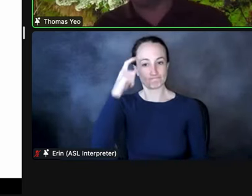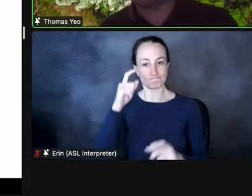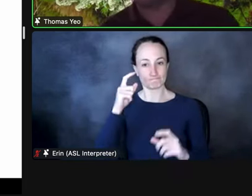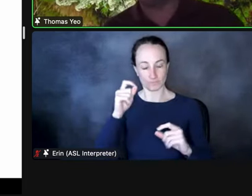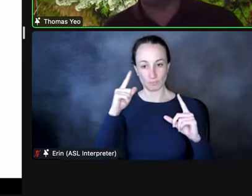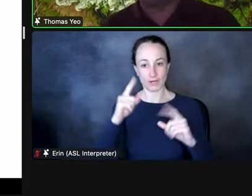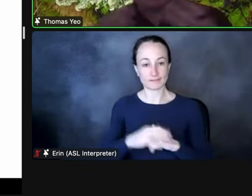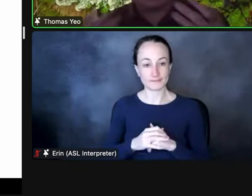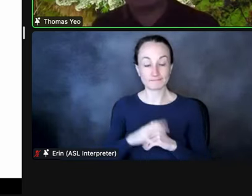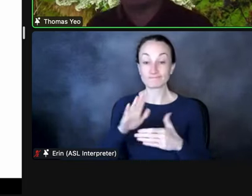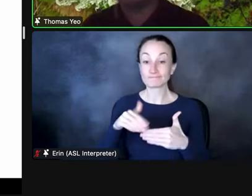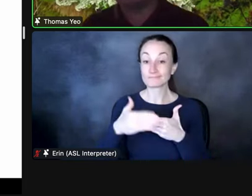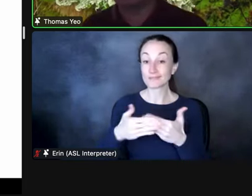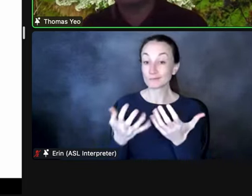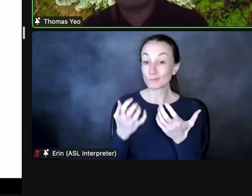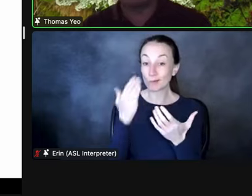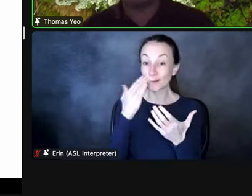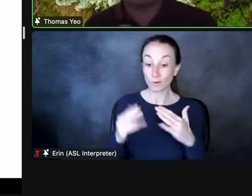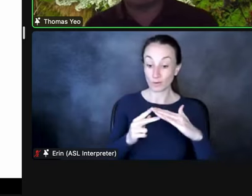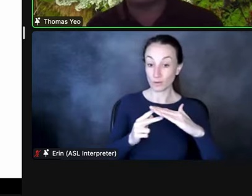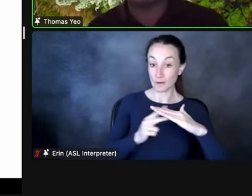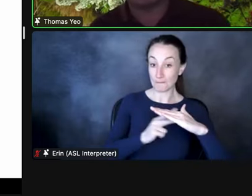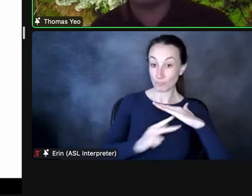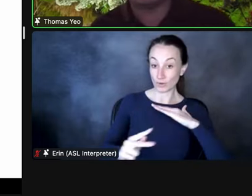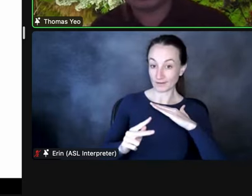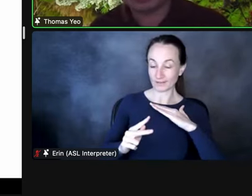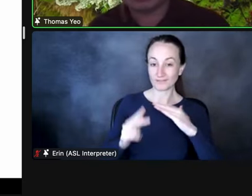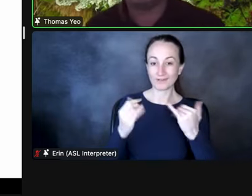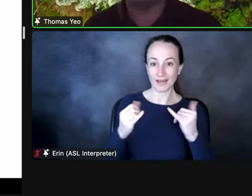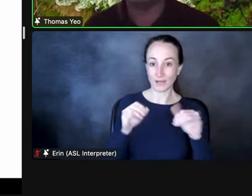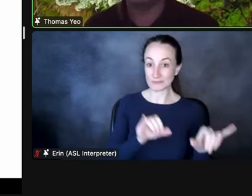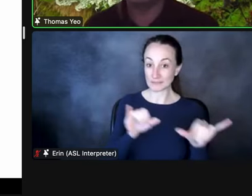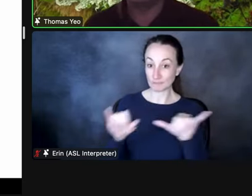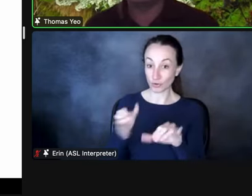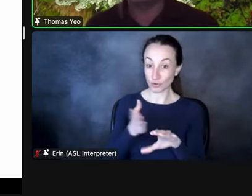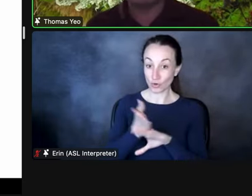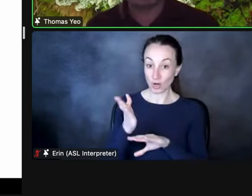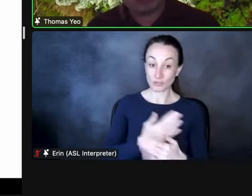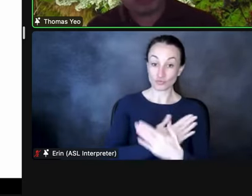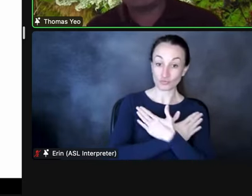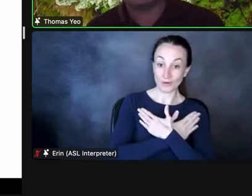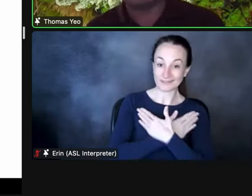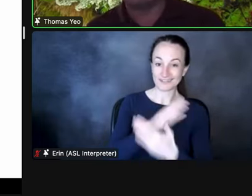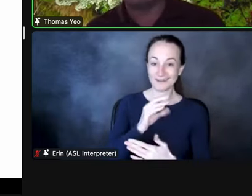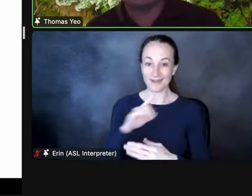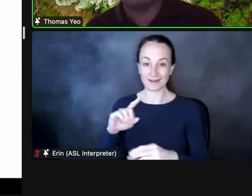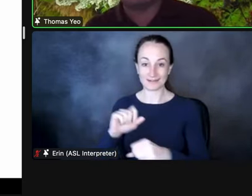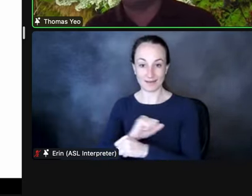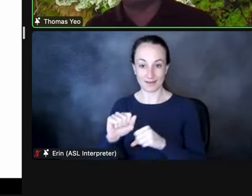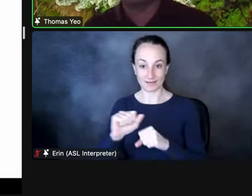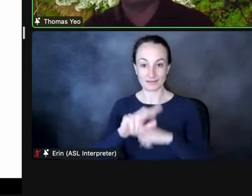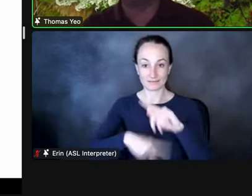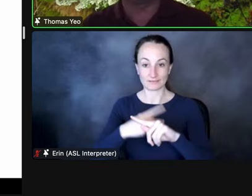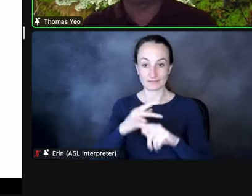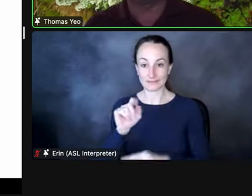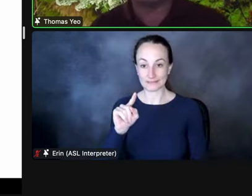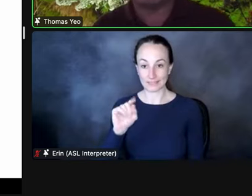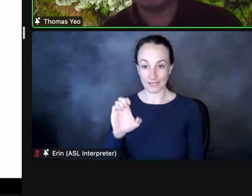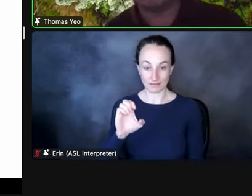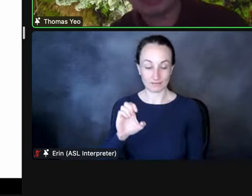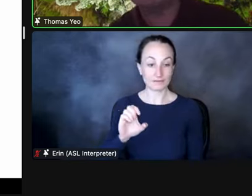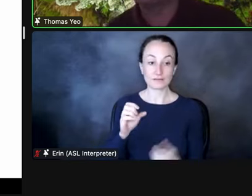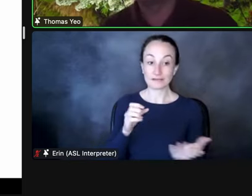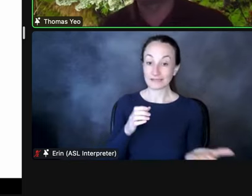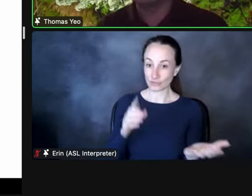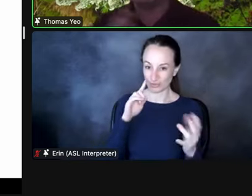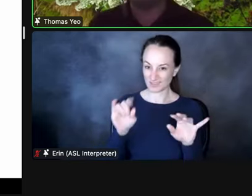Next, we want to find out if predictive neural features are similar across resting and task state. As I've shown you, the predictive neural features are similar within a